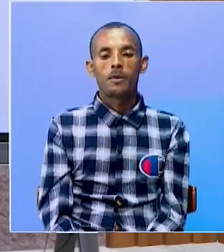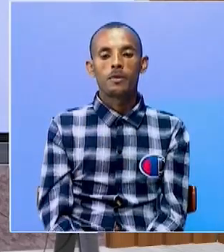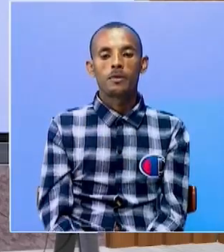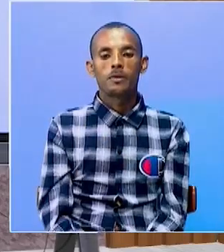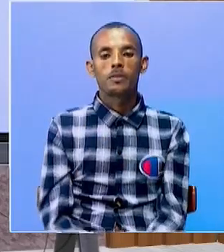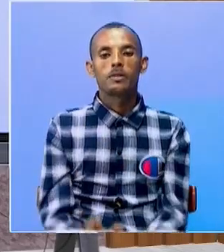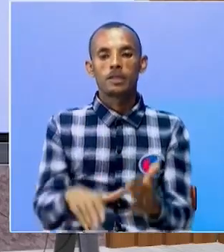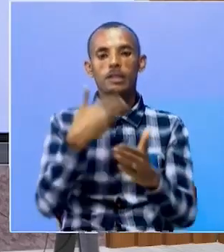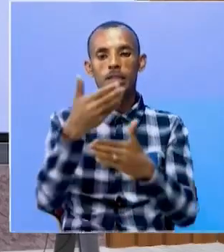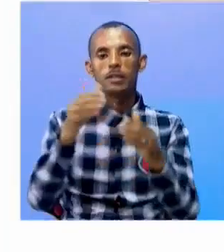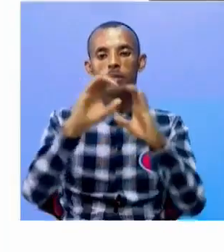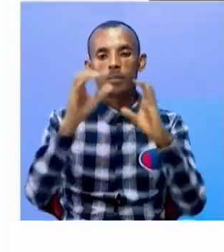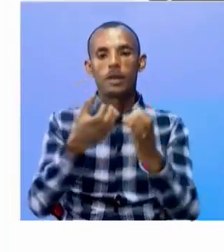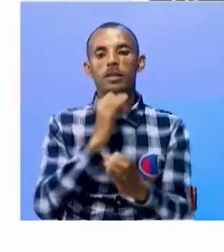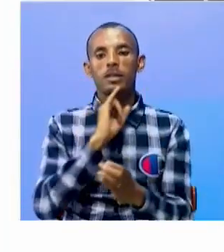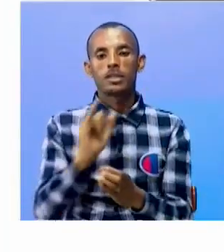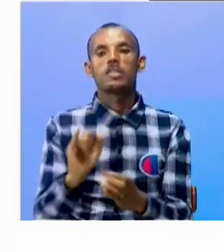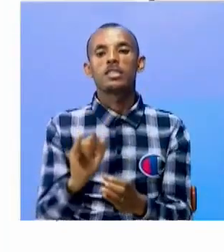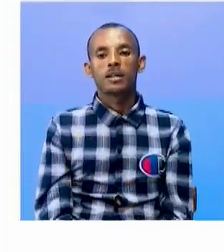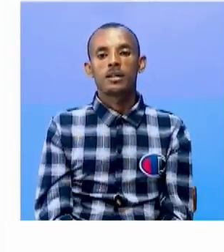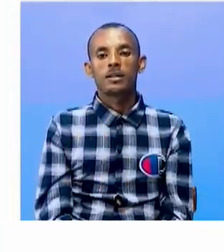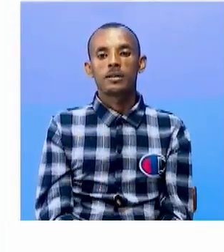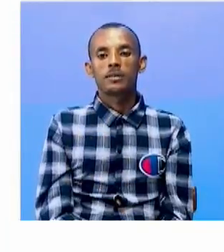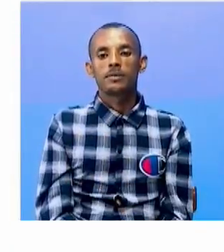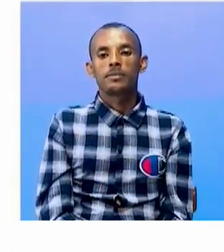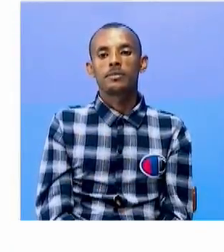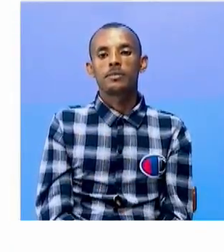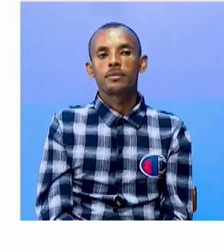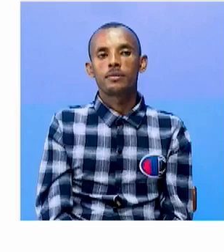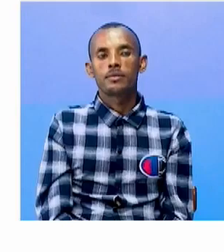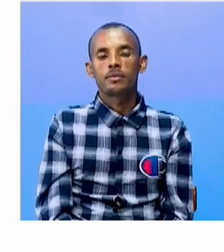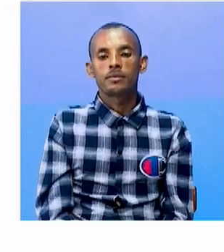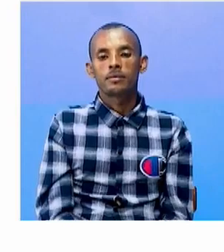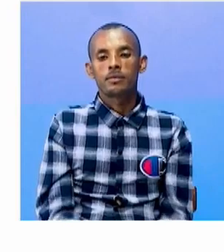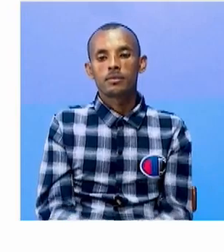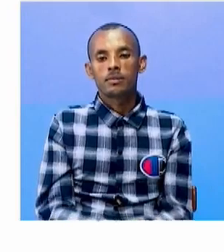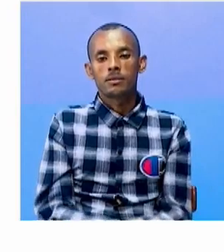The next part is this algebraic